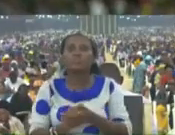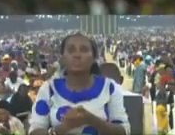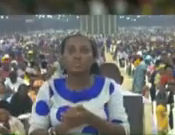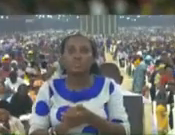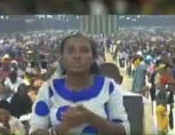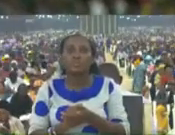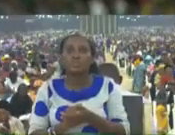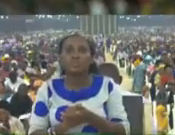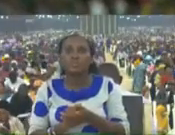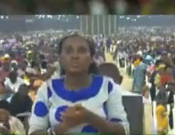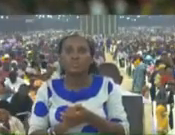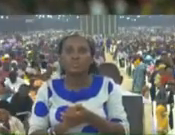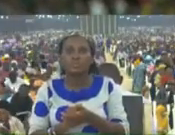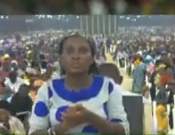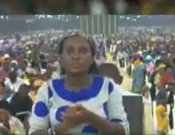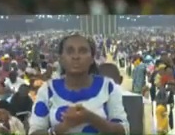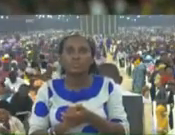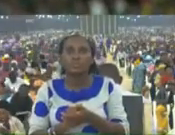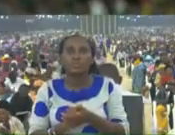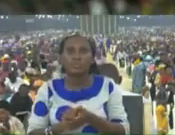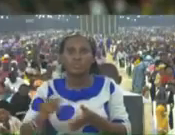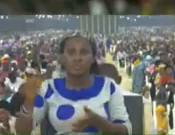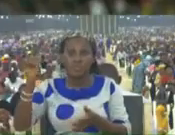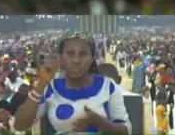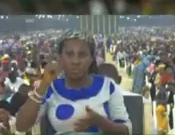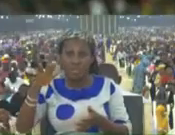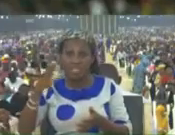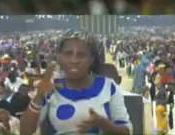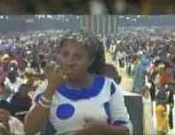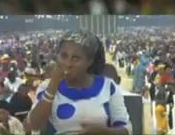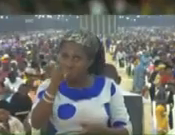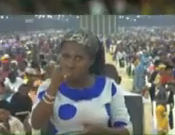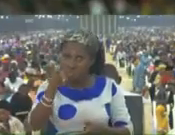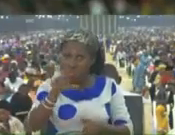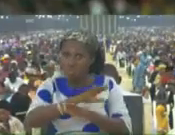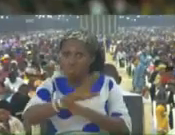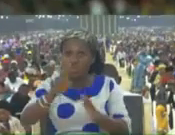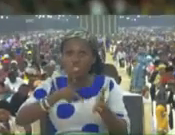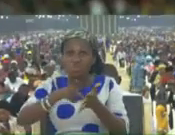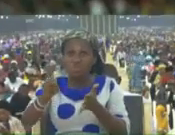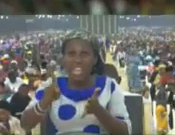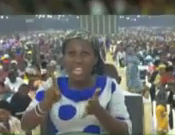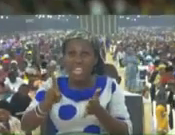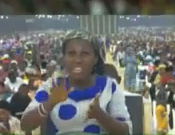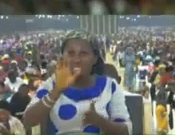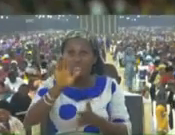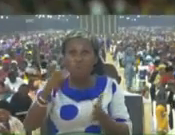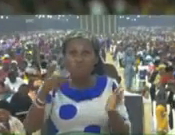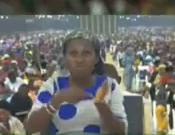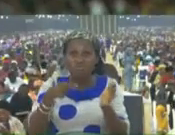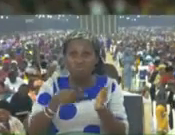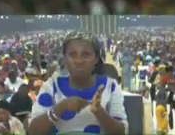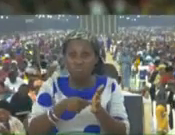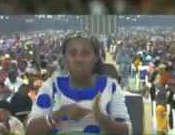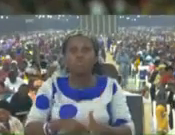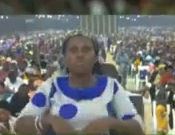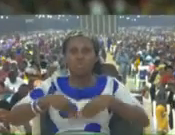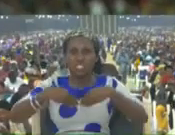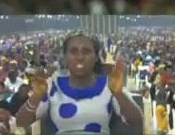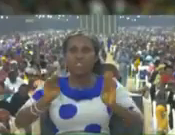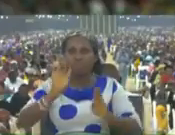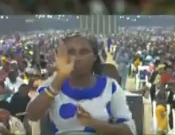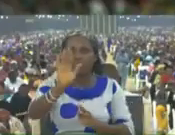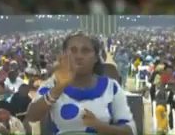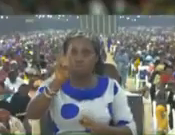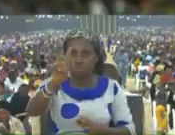you don't pay us by tomorrow, we will sell your two sons to recover our